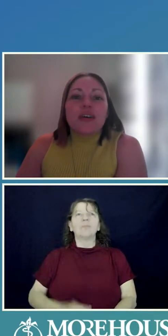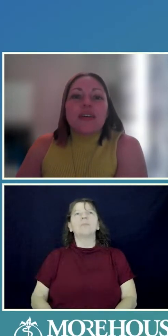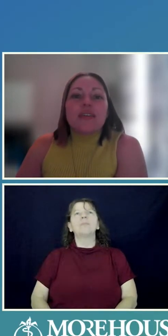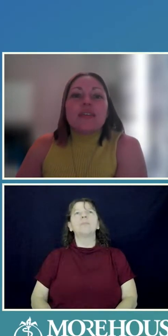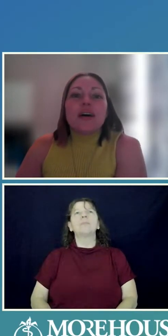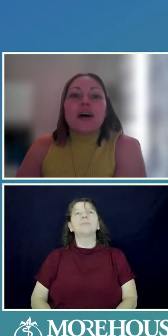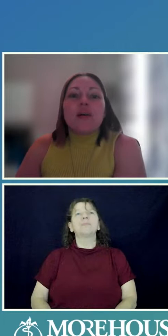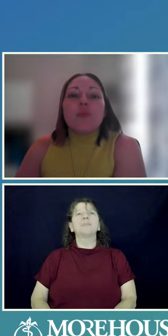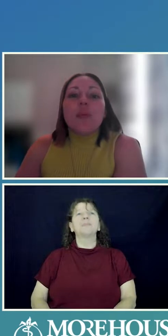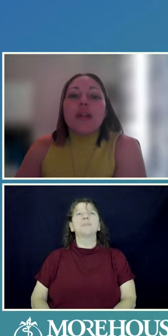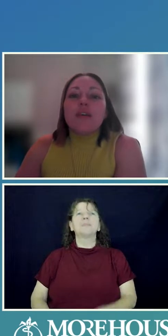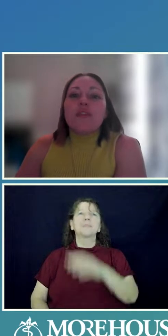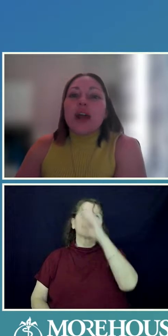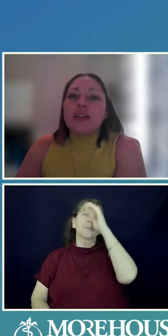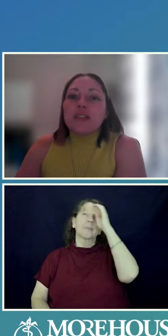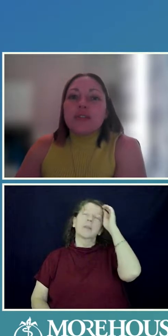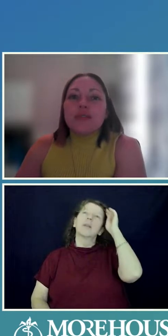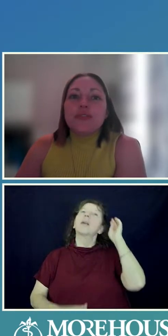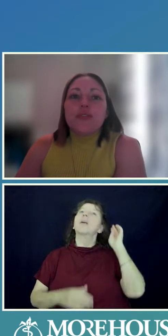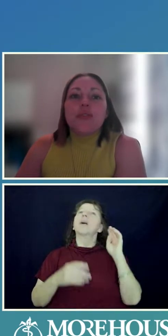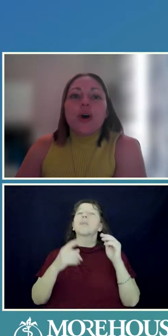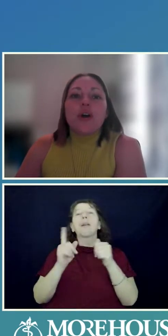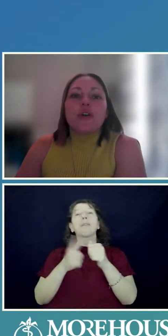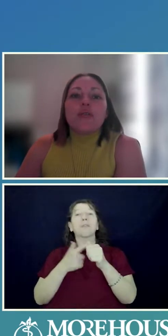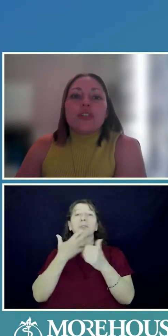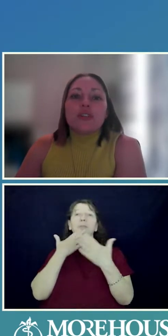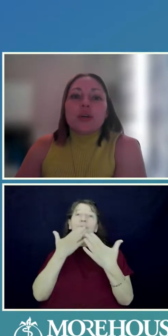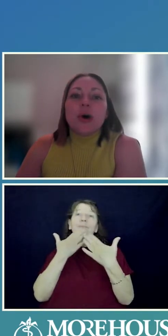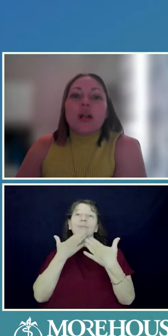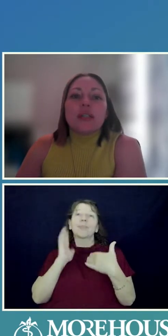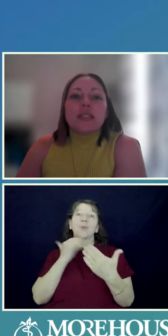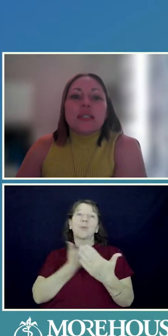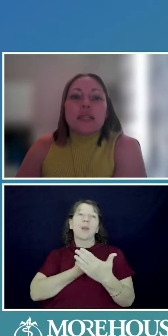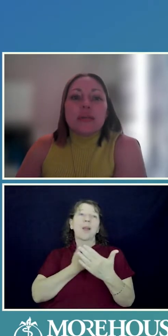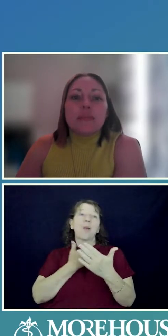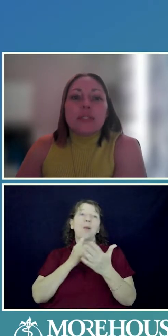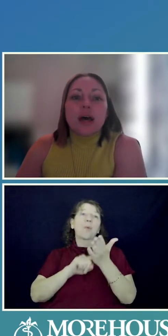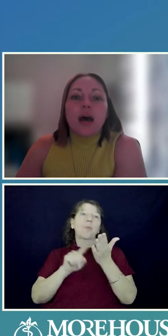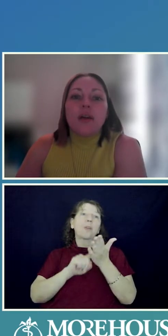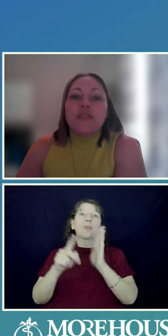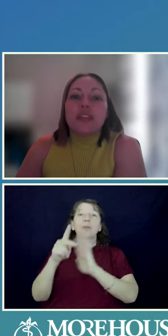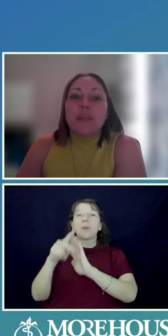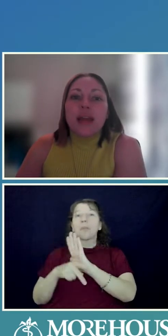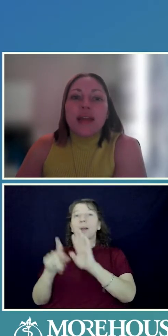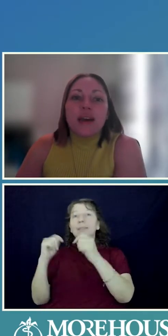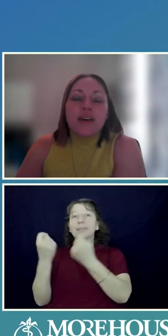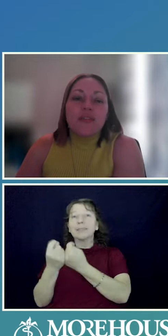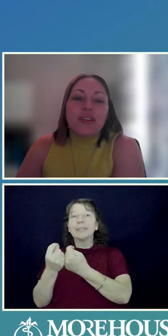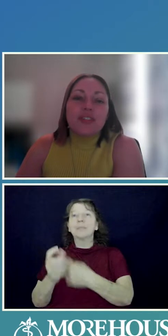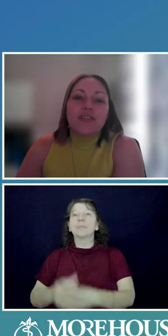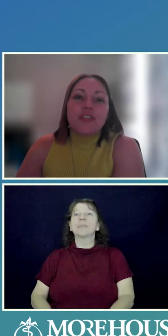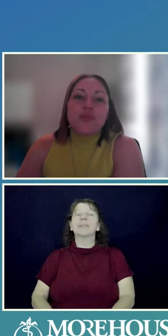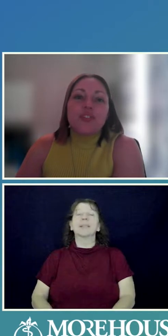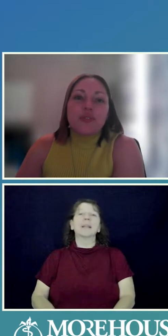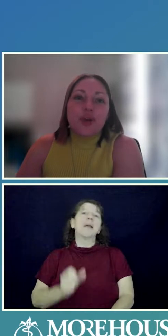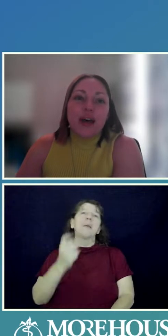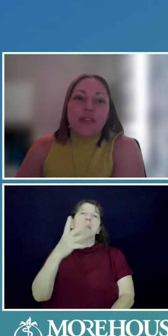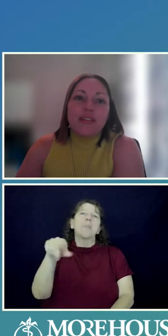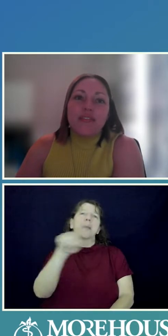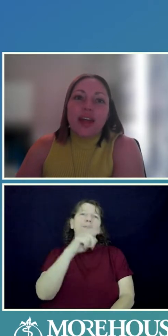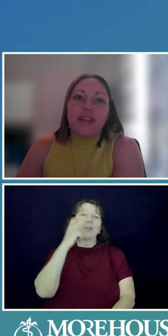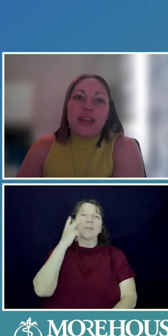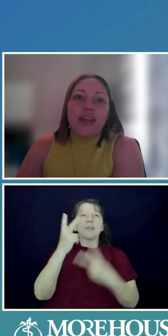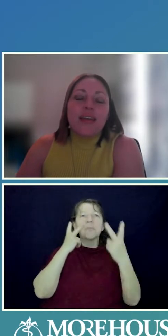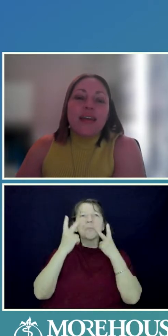with a moment of gratitude to our research and policy teams. You've seen many of these individuals throughout